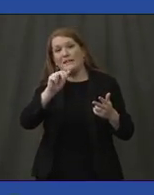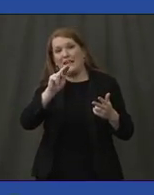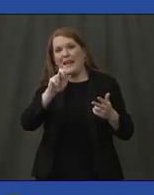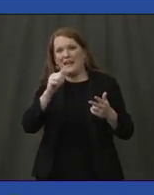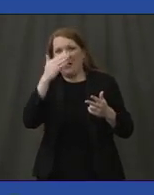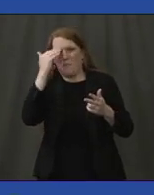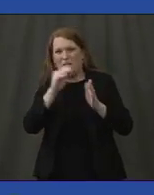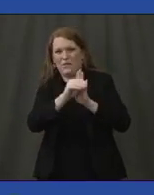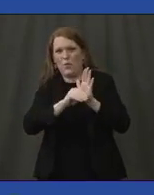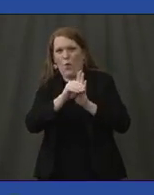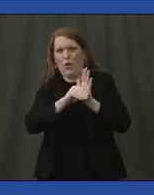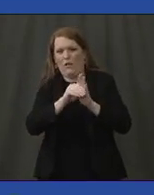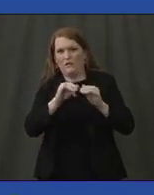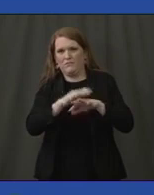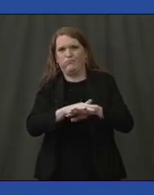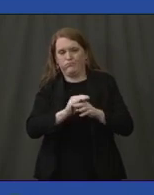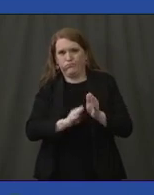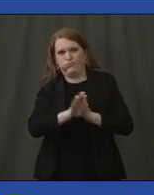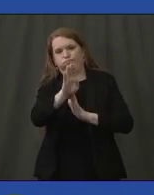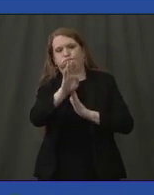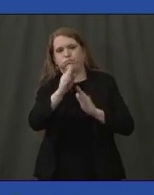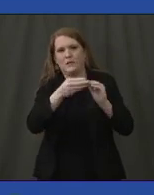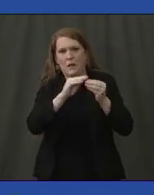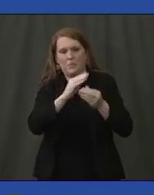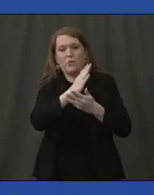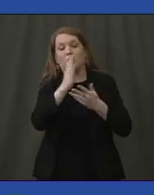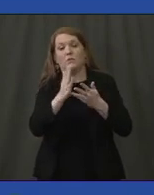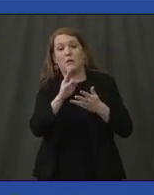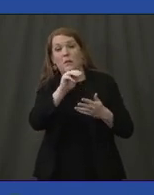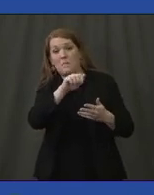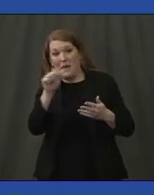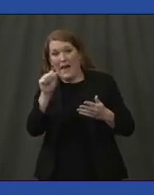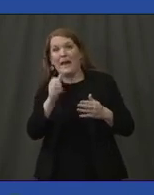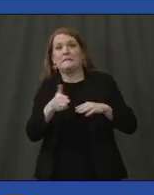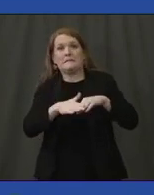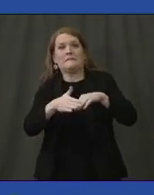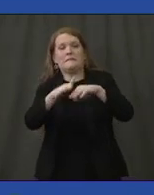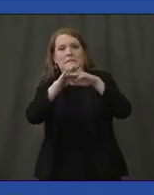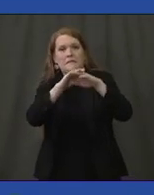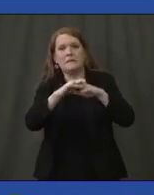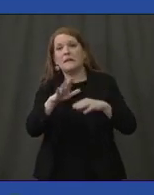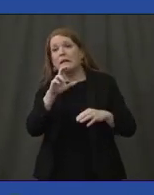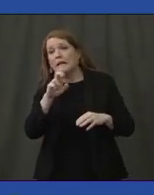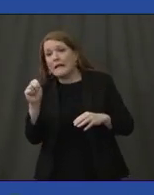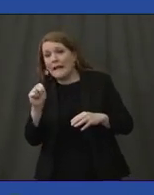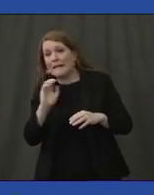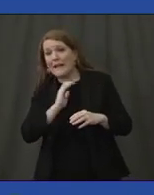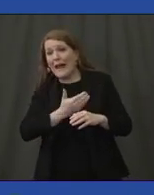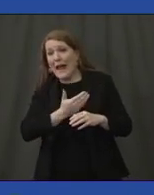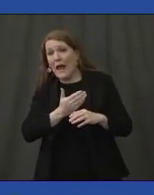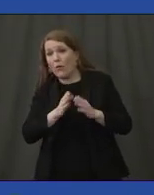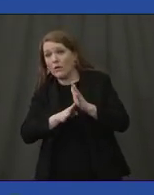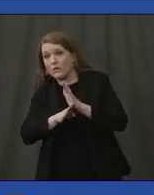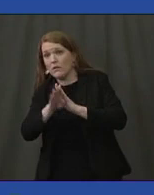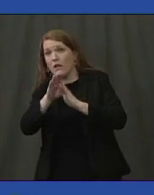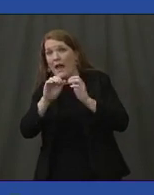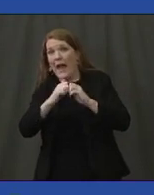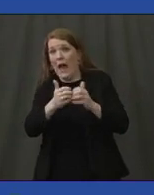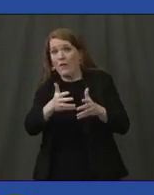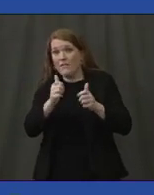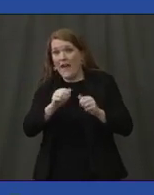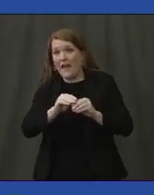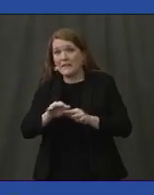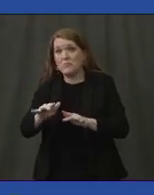by Massachusetts is going up. Connecticut, our rate of increase is not going up quite as quickly, and there may